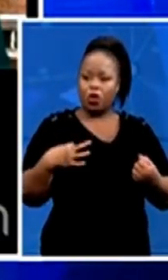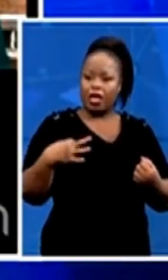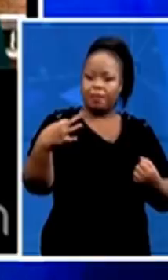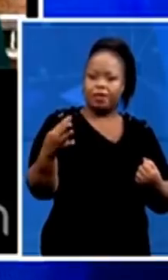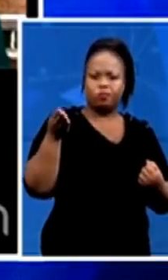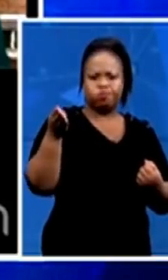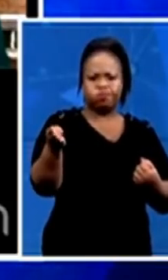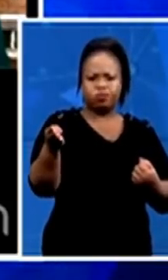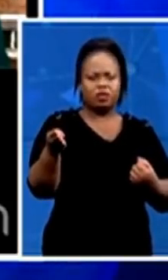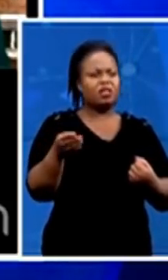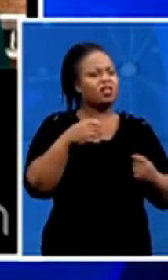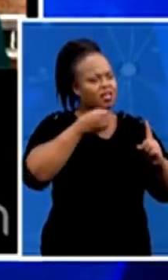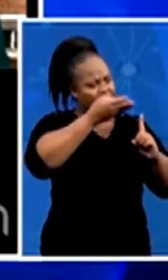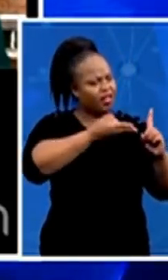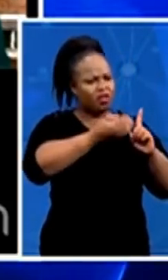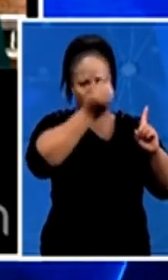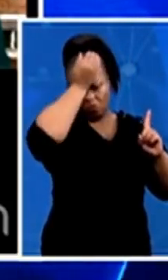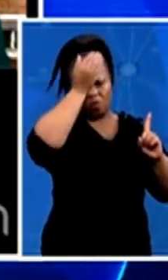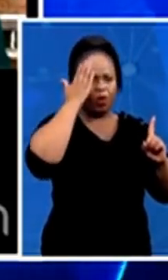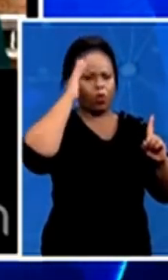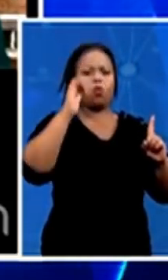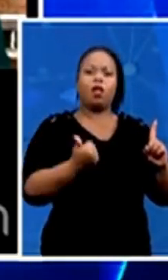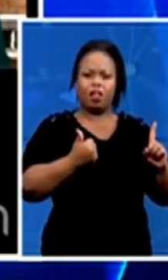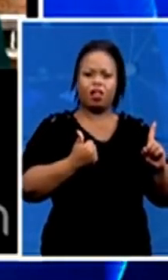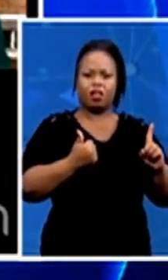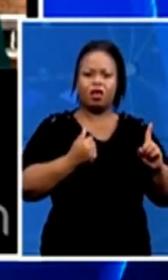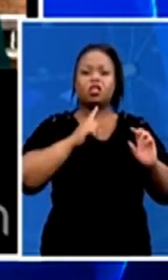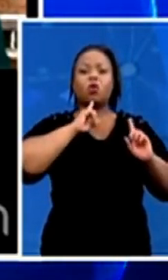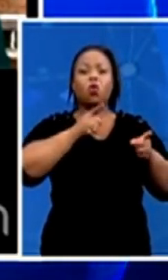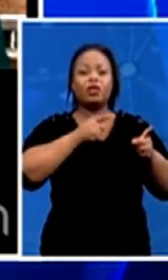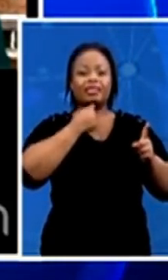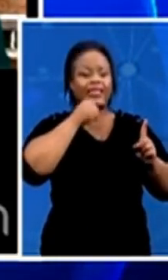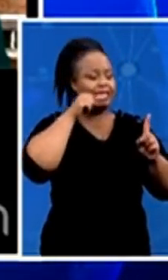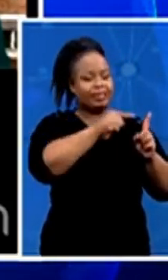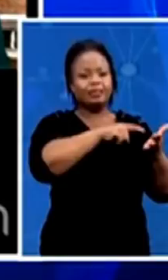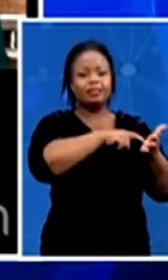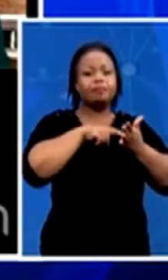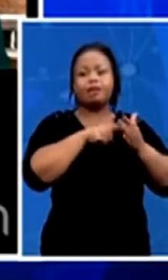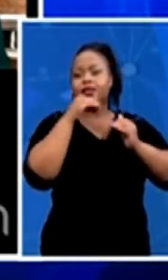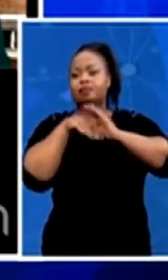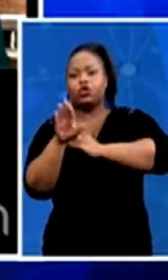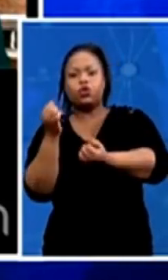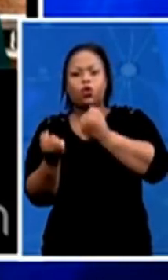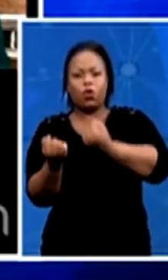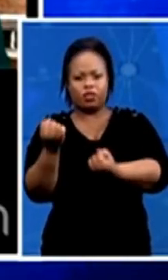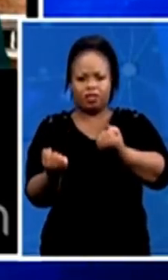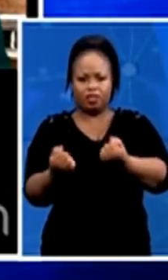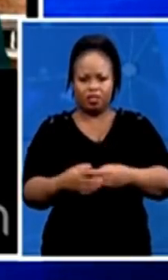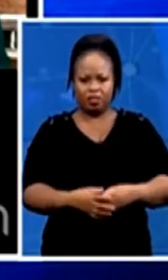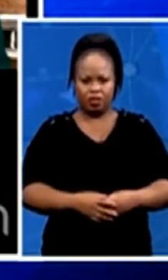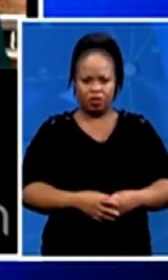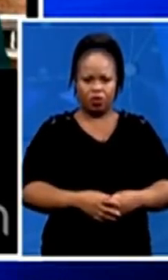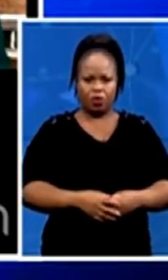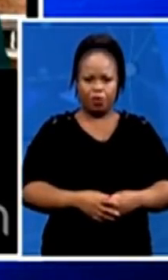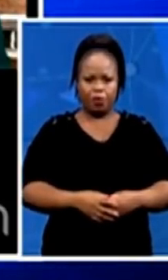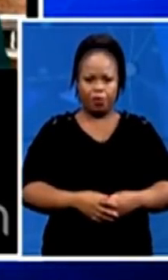that the order that was being sought was to hold him in contempt. Yeah. And I'm